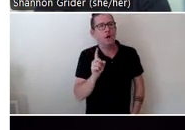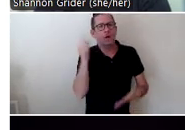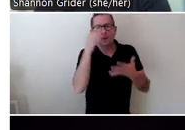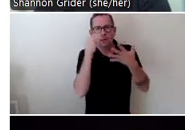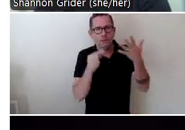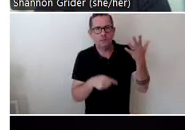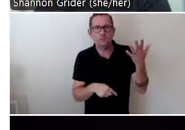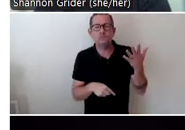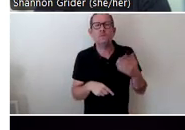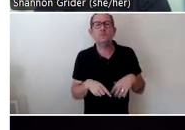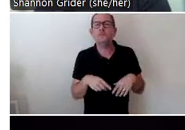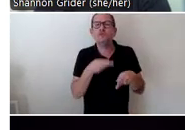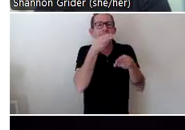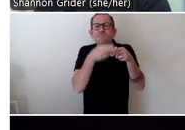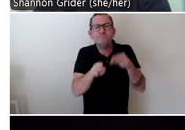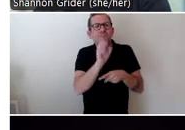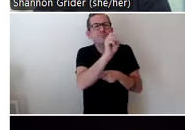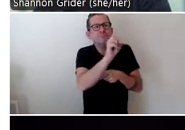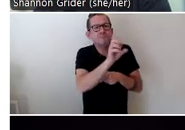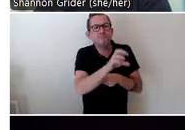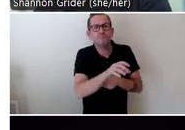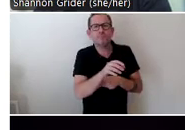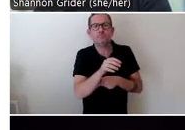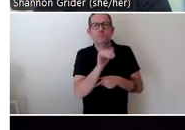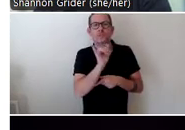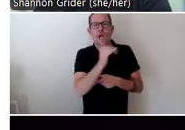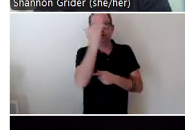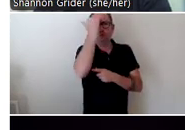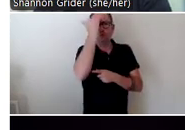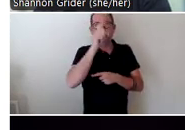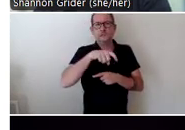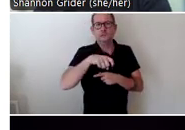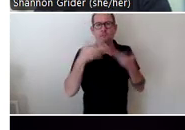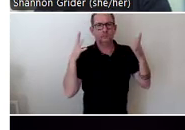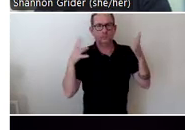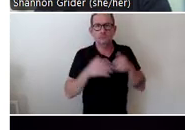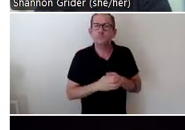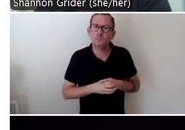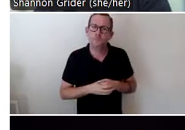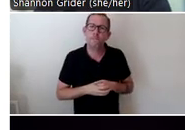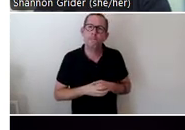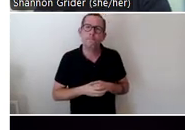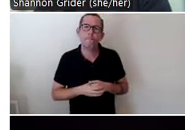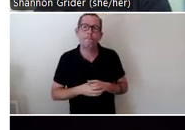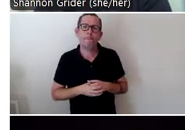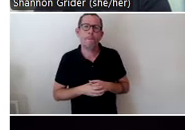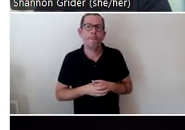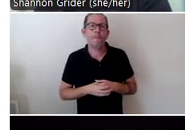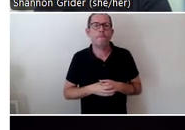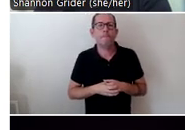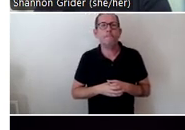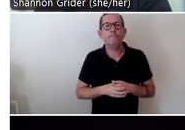access, stairs or an elevator, in order to be able to get out of the building safely if need be. It's just